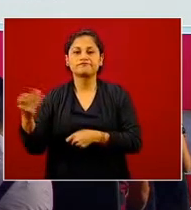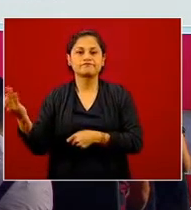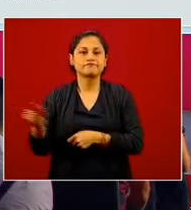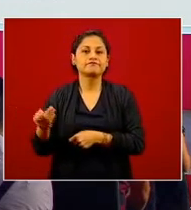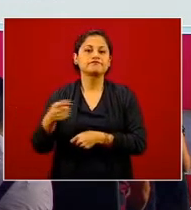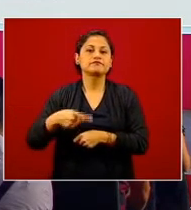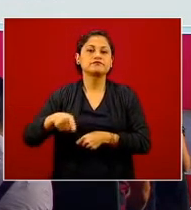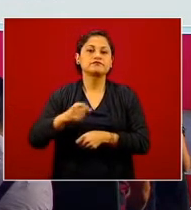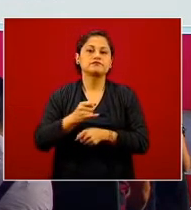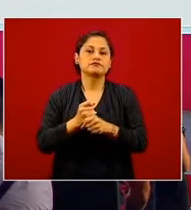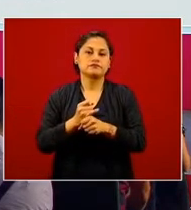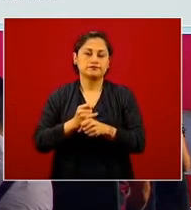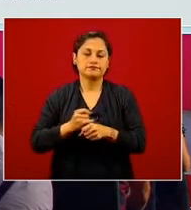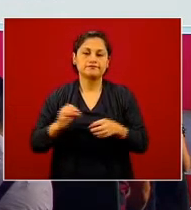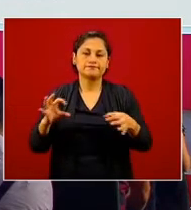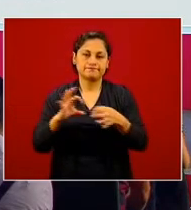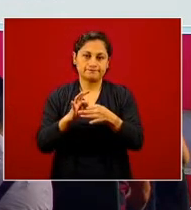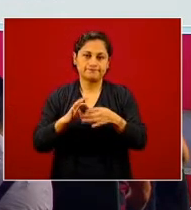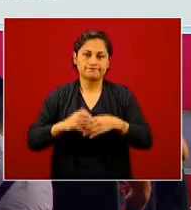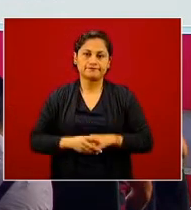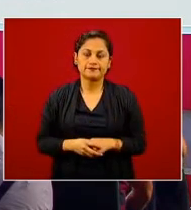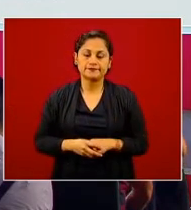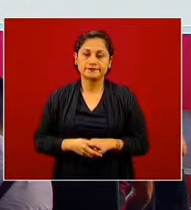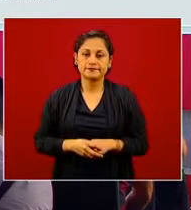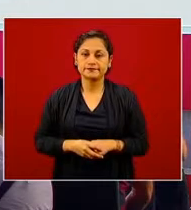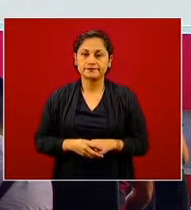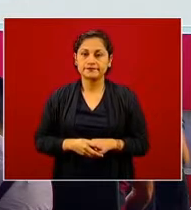reality of what has happened over the last few weeks.